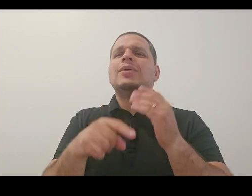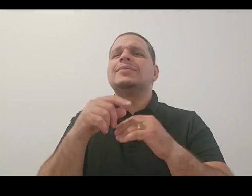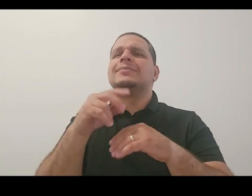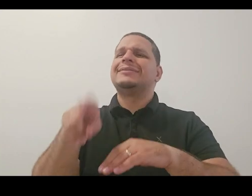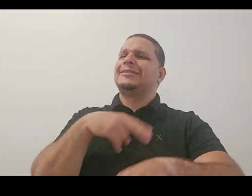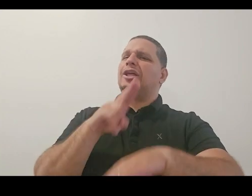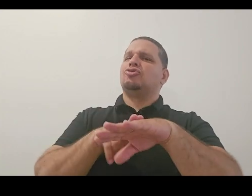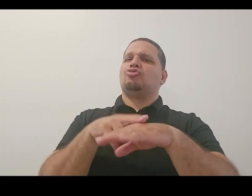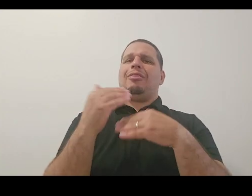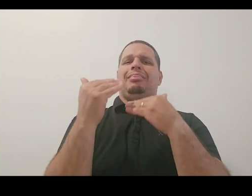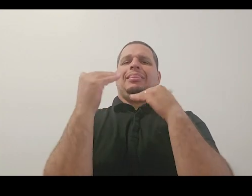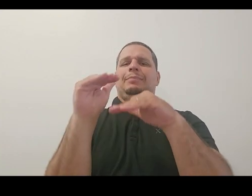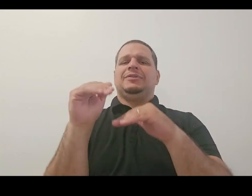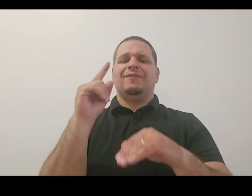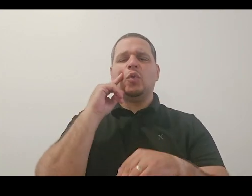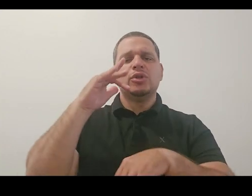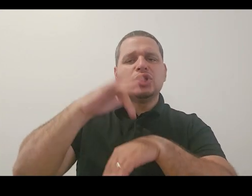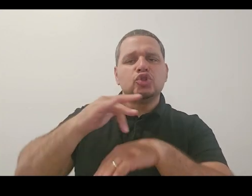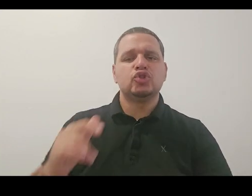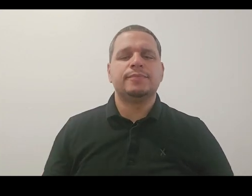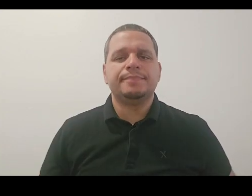natural limits of touch